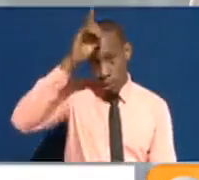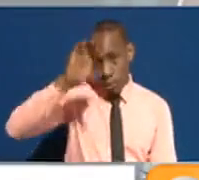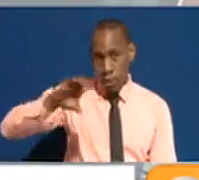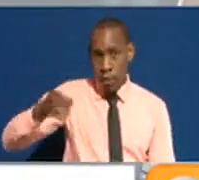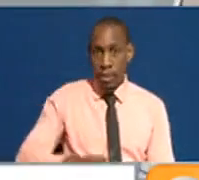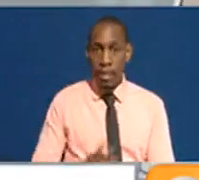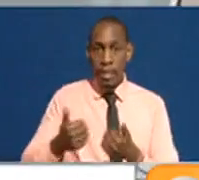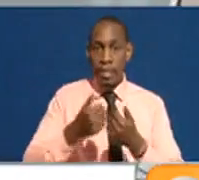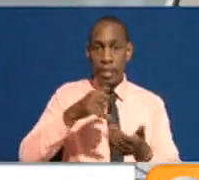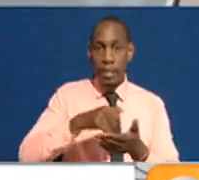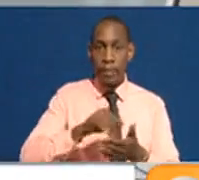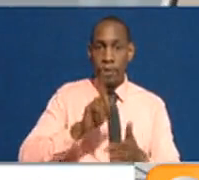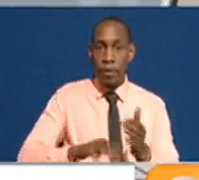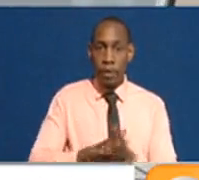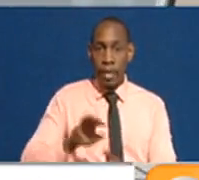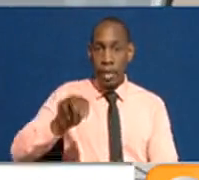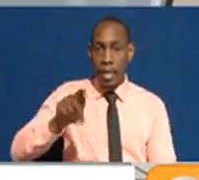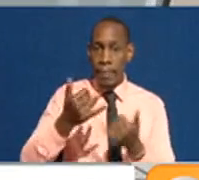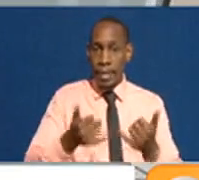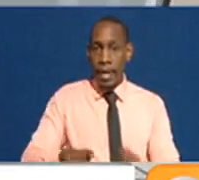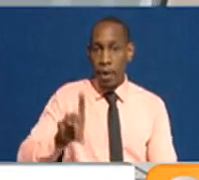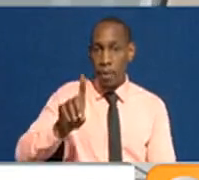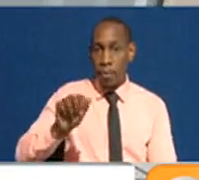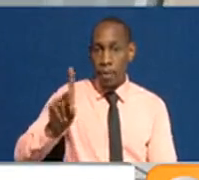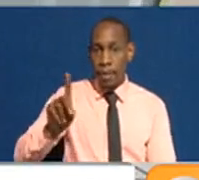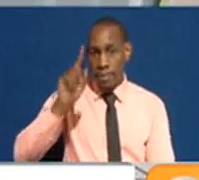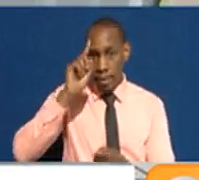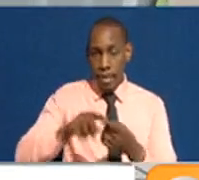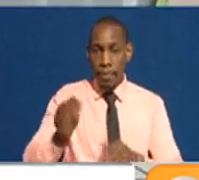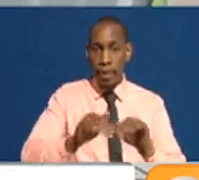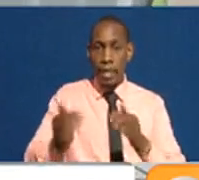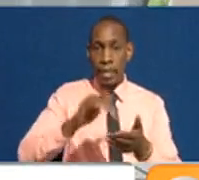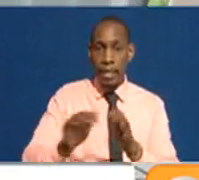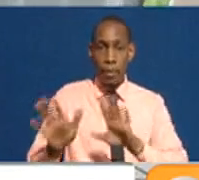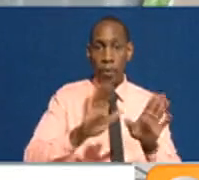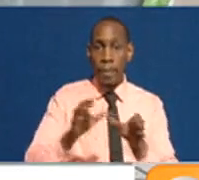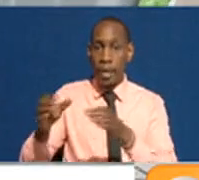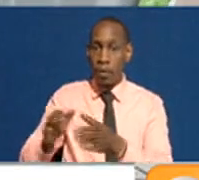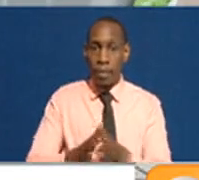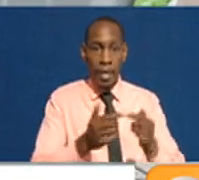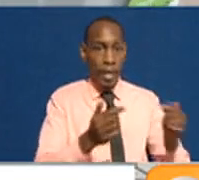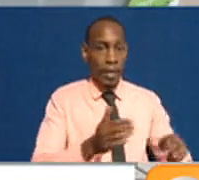is a battle between incumbent MP David Mwalika, who is seeking to be re-elected on a wiper ticket,